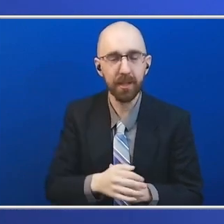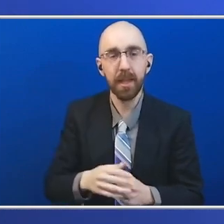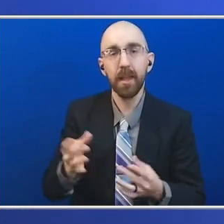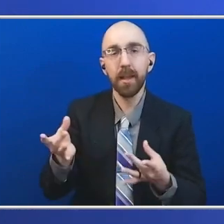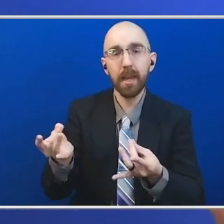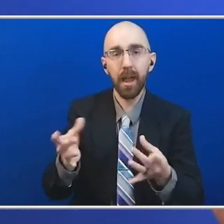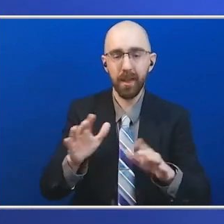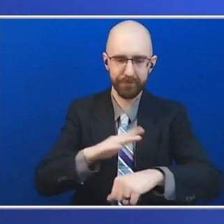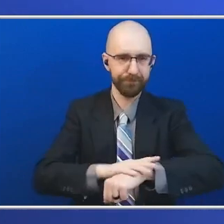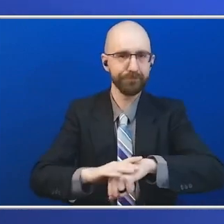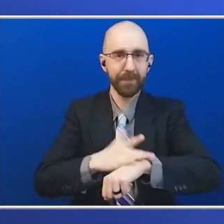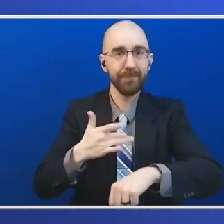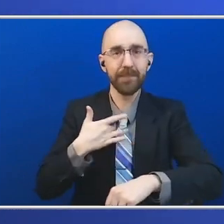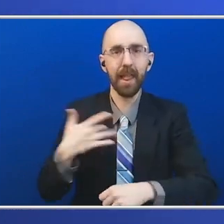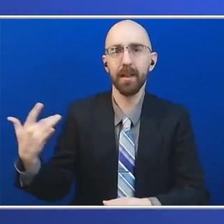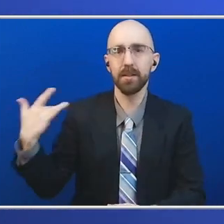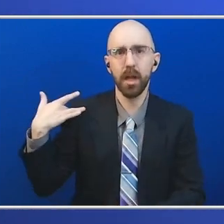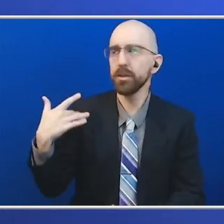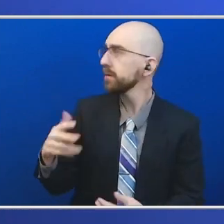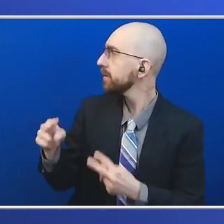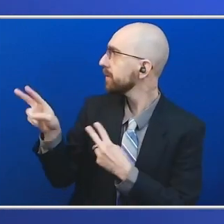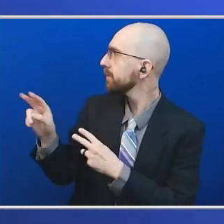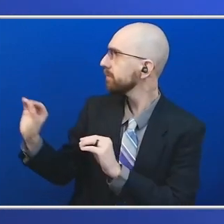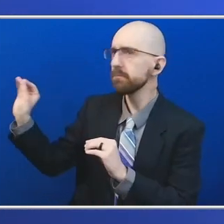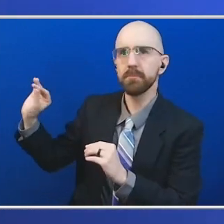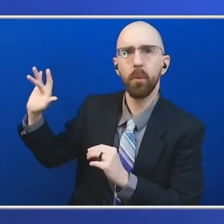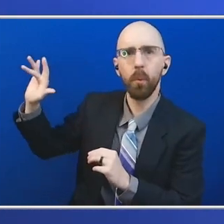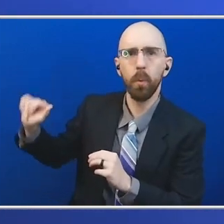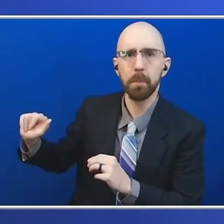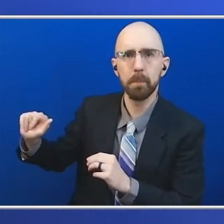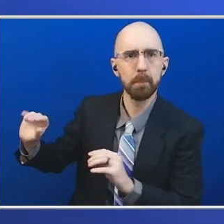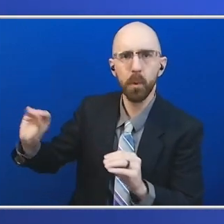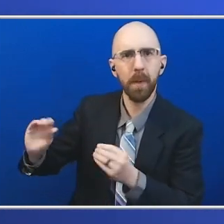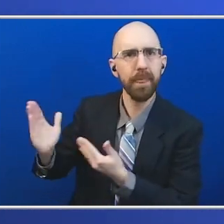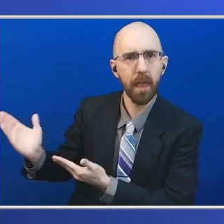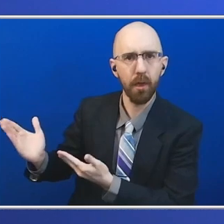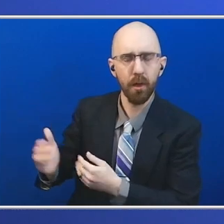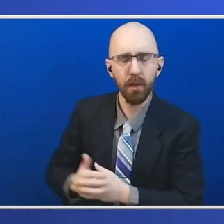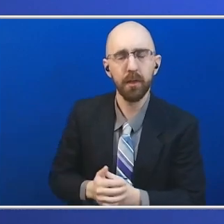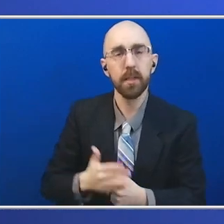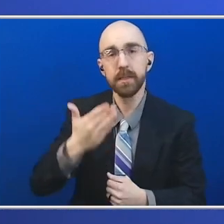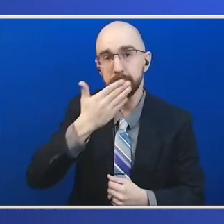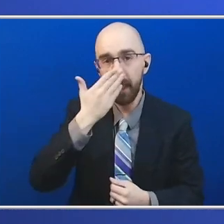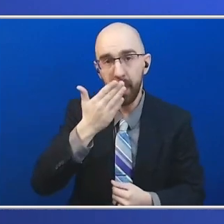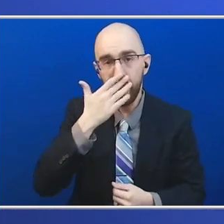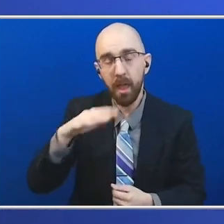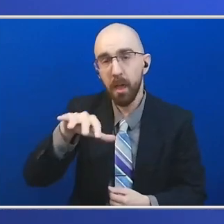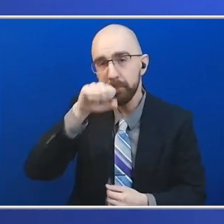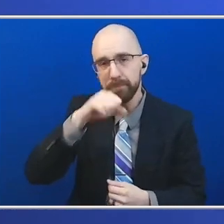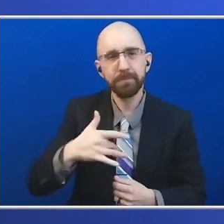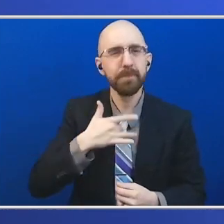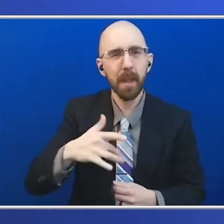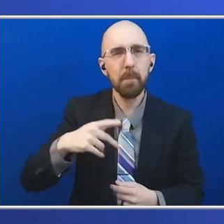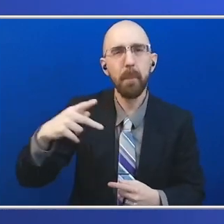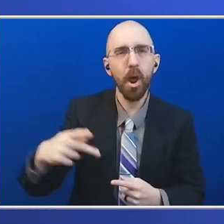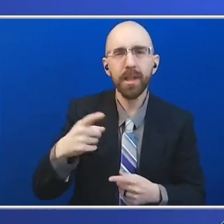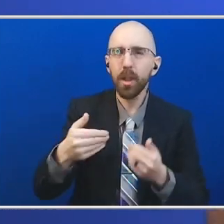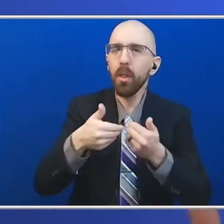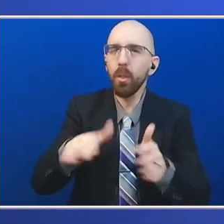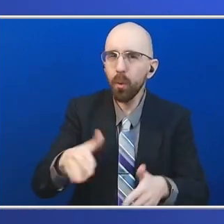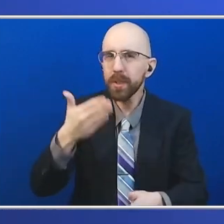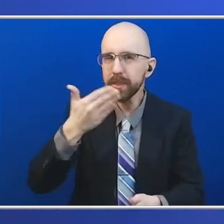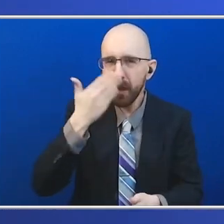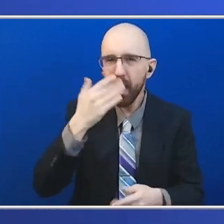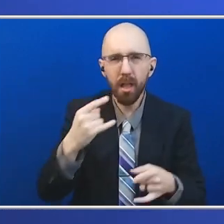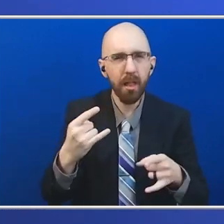them, and they look back and there is no one there. And smell, normally in Parkinson's you lose smell, and some patients